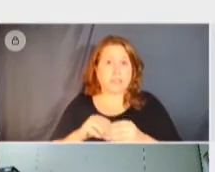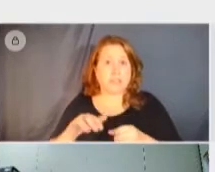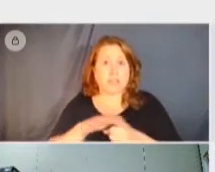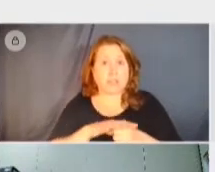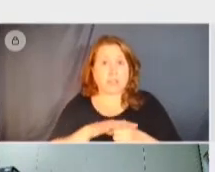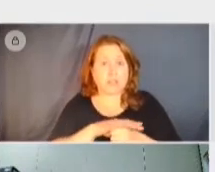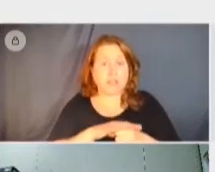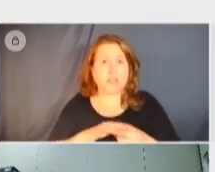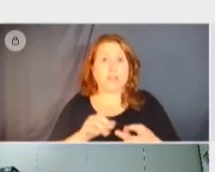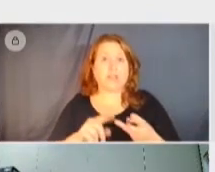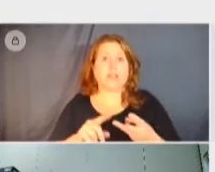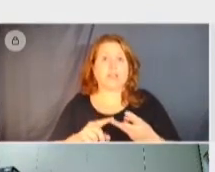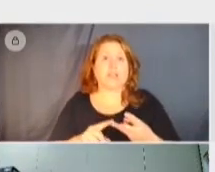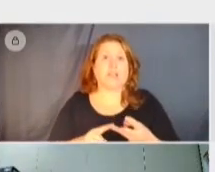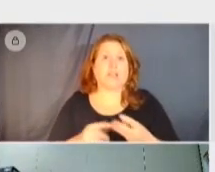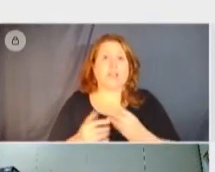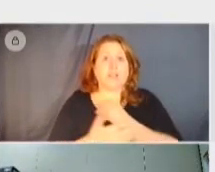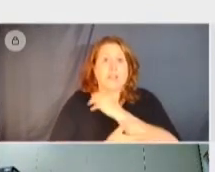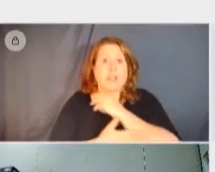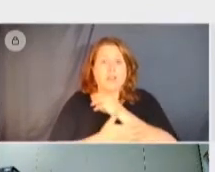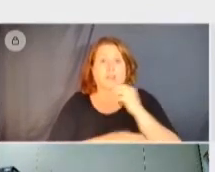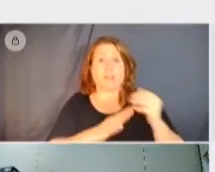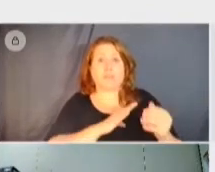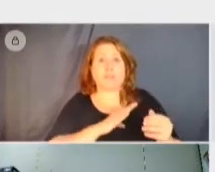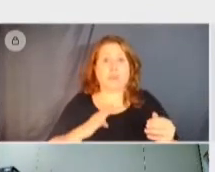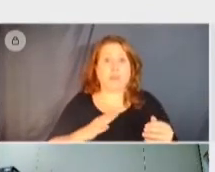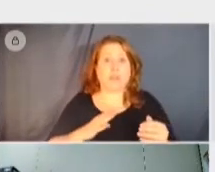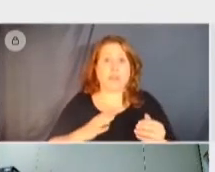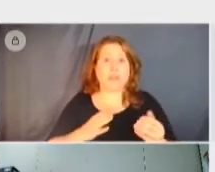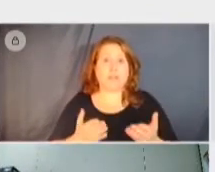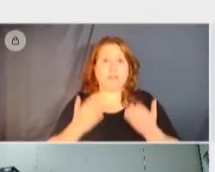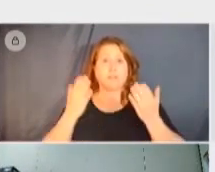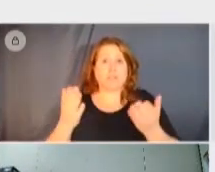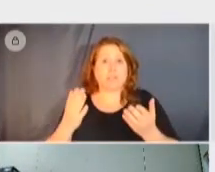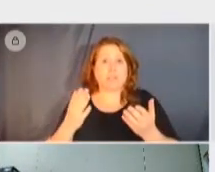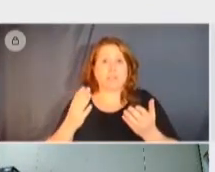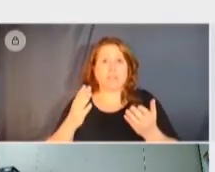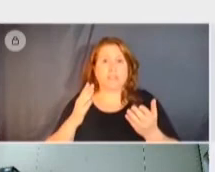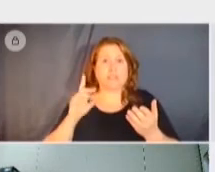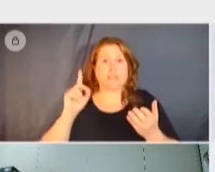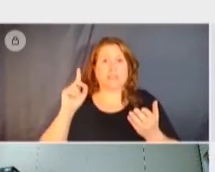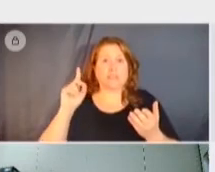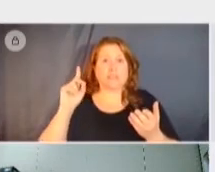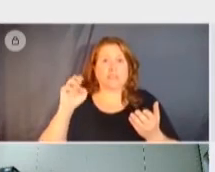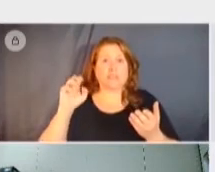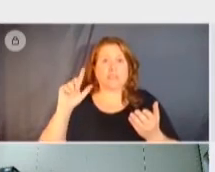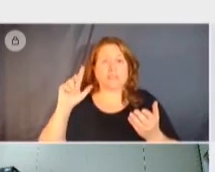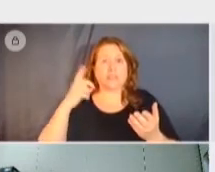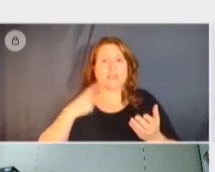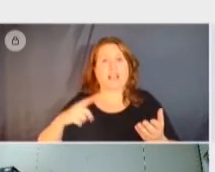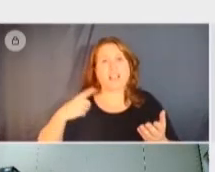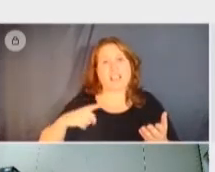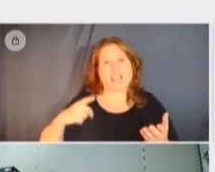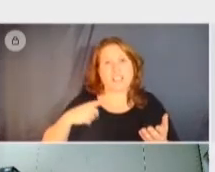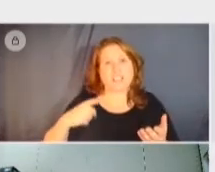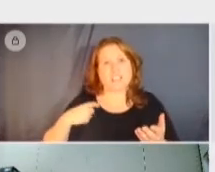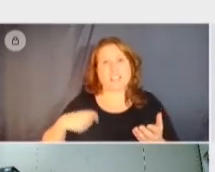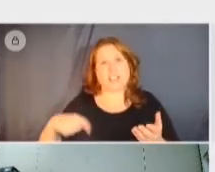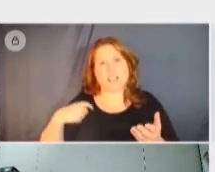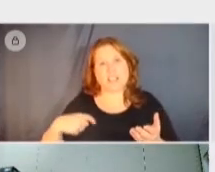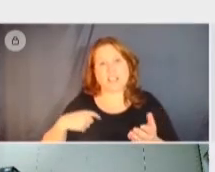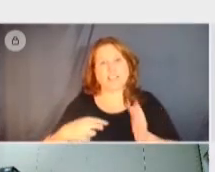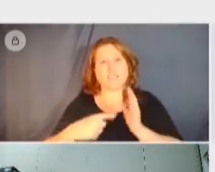any petitions for delegate, alternate, or state committee which were filed locally so that we can prepare the roll call and the committee